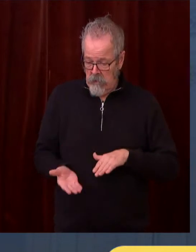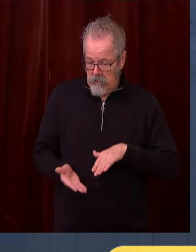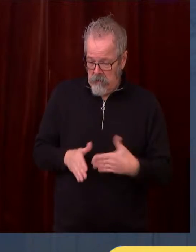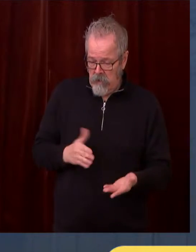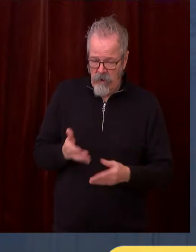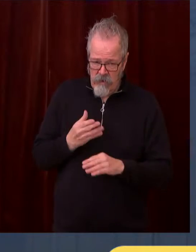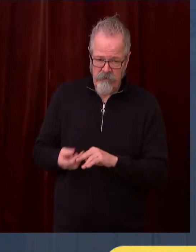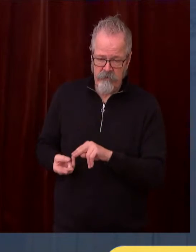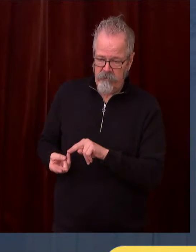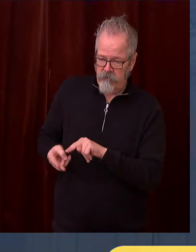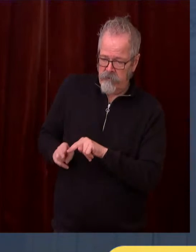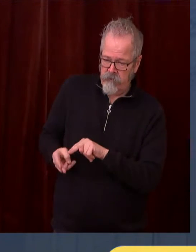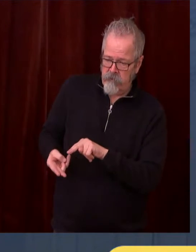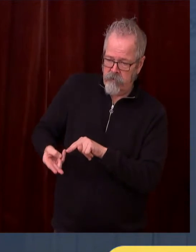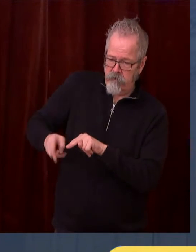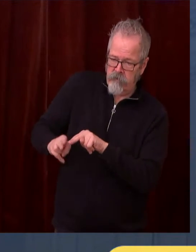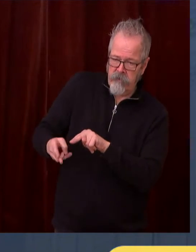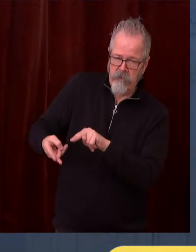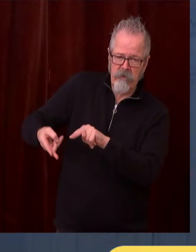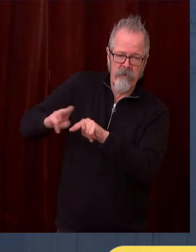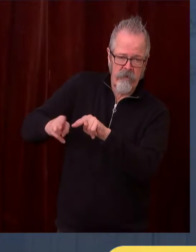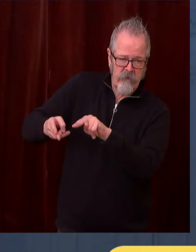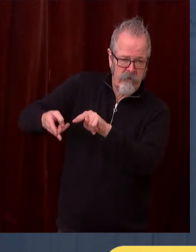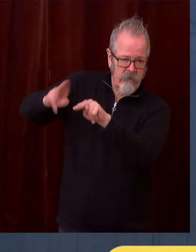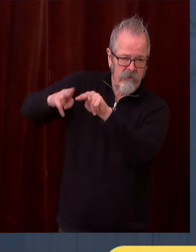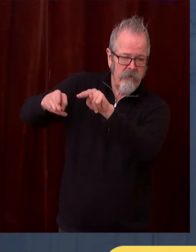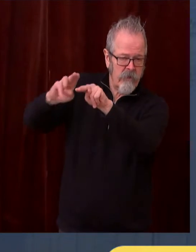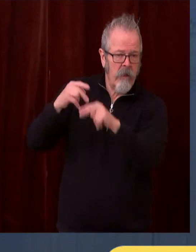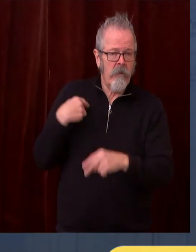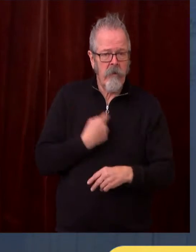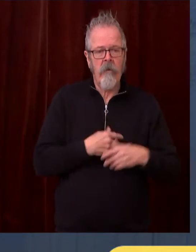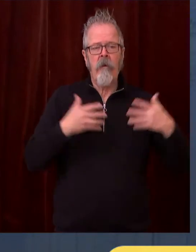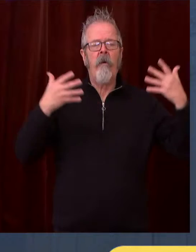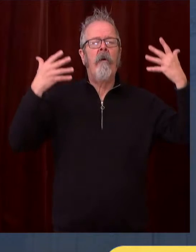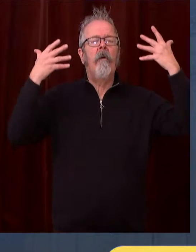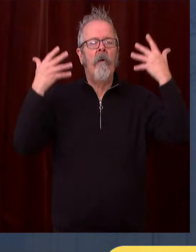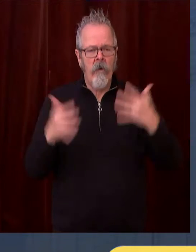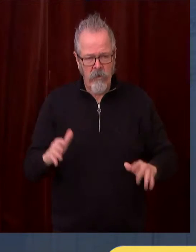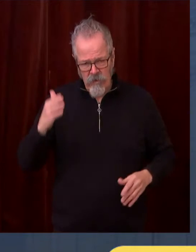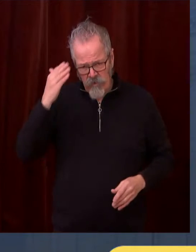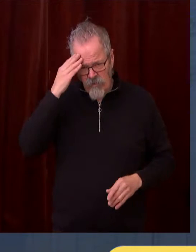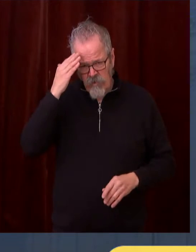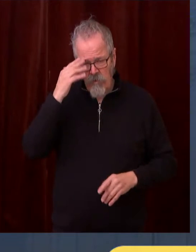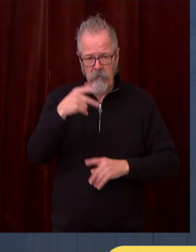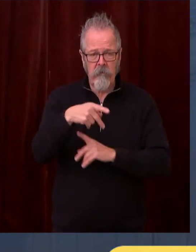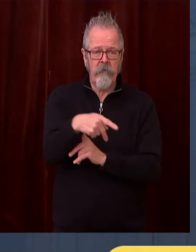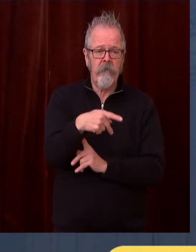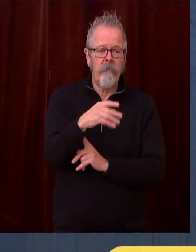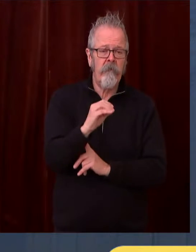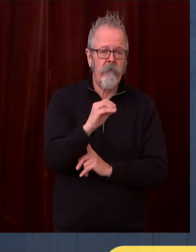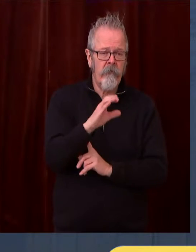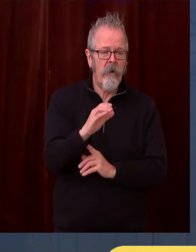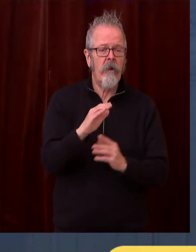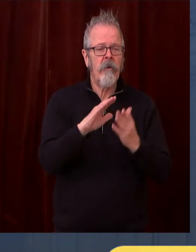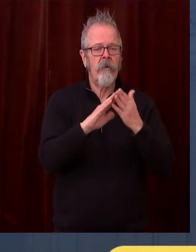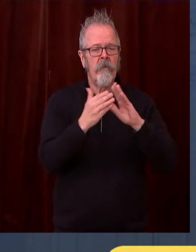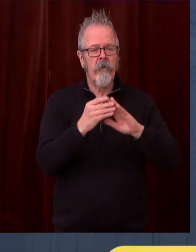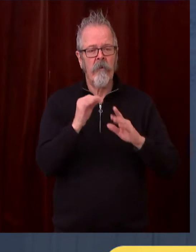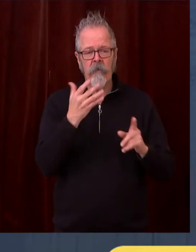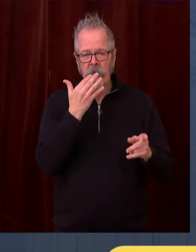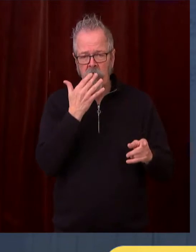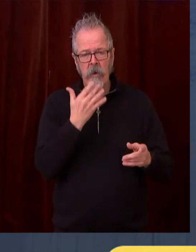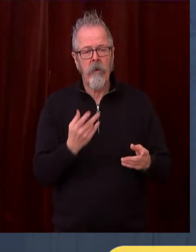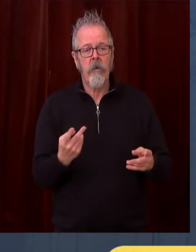loss. The loss of folks in the Hispanic community and the Black community of fatalities